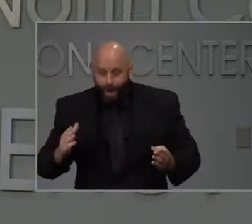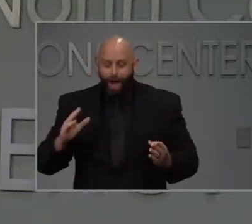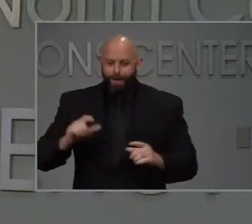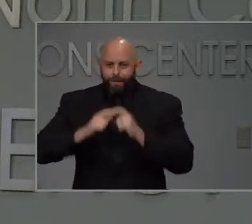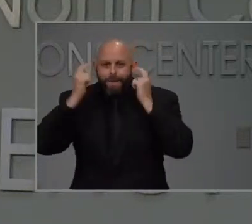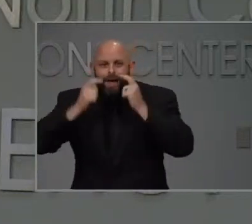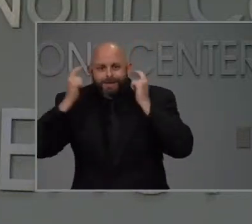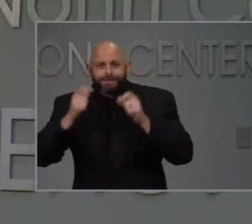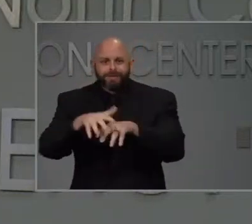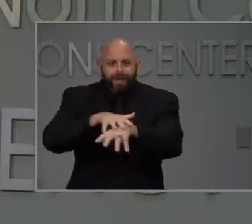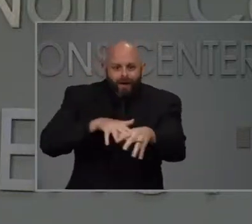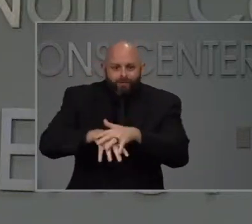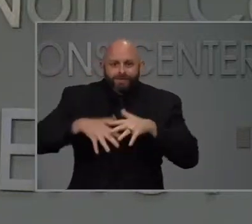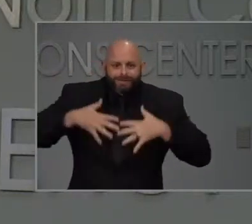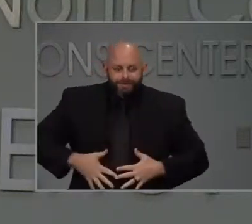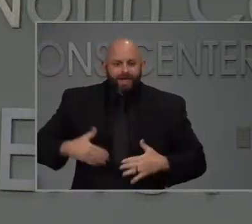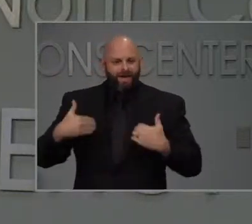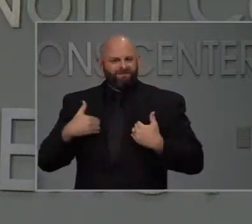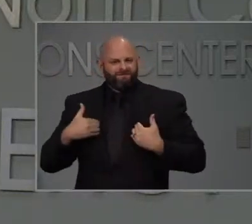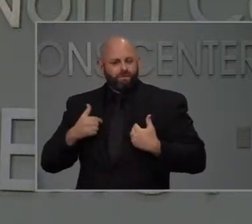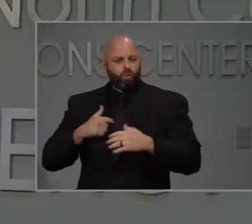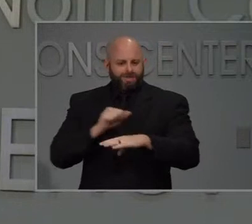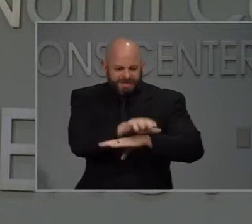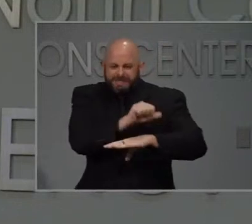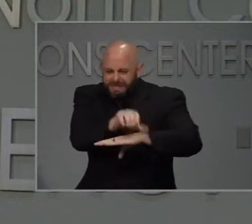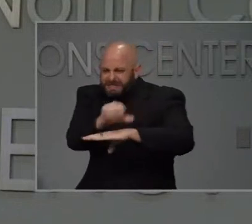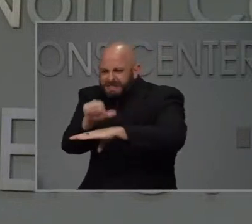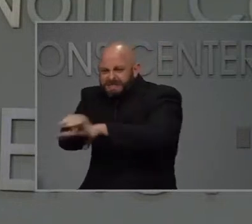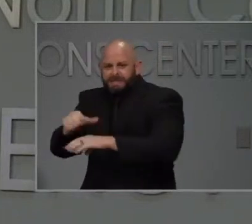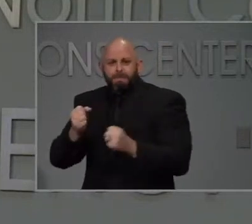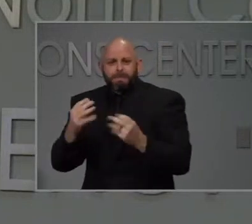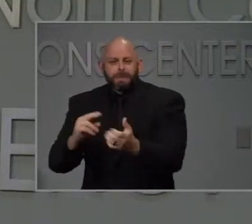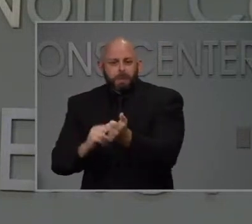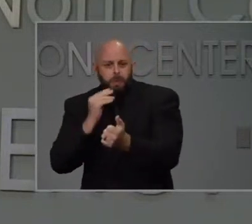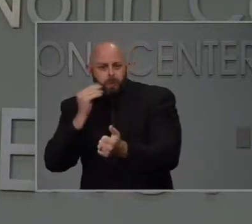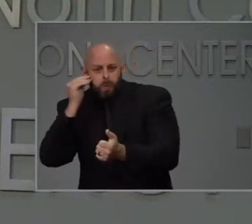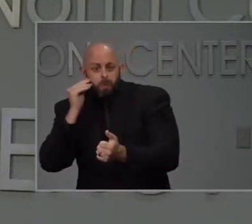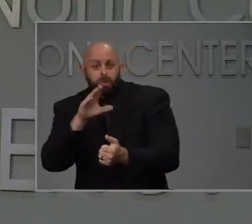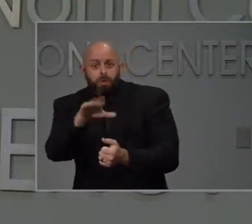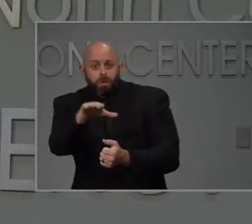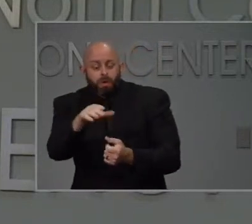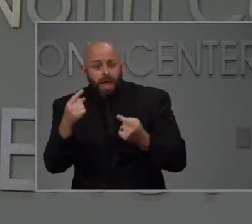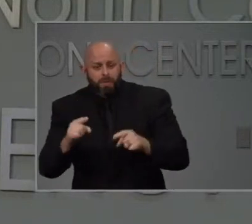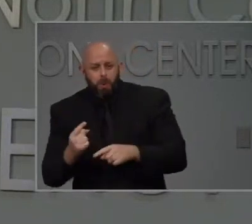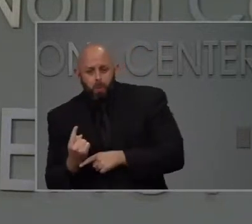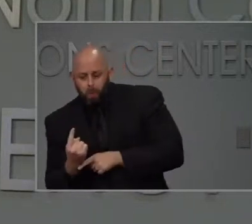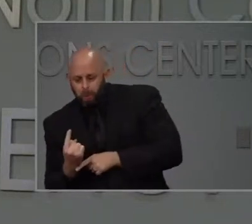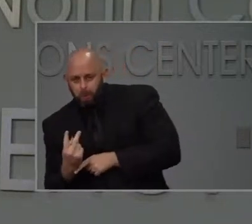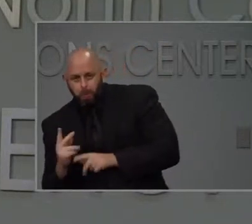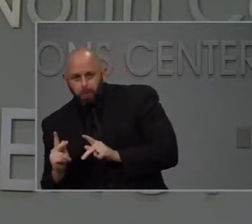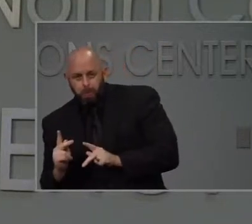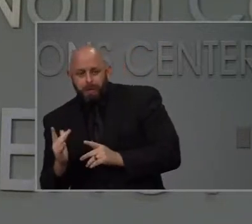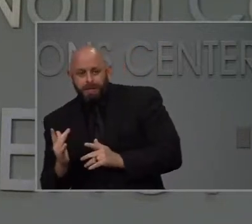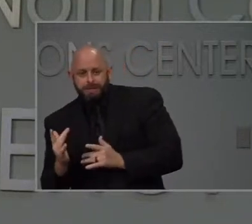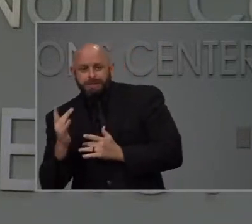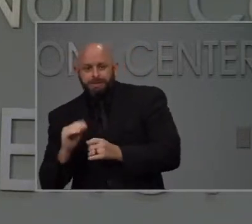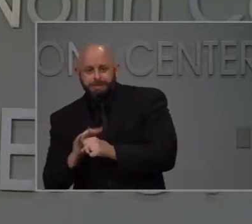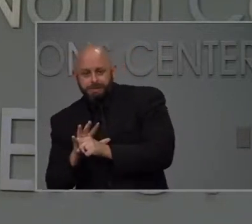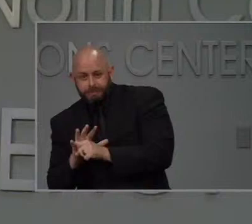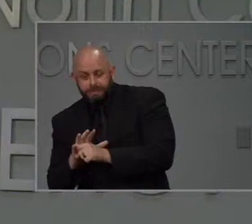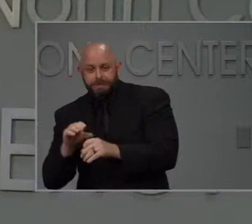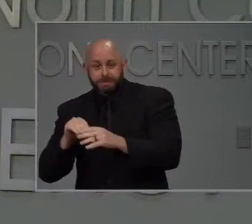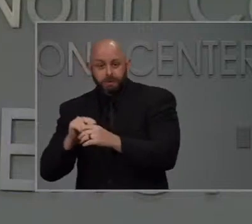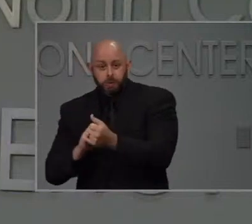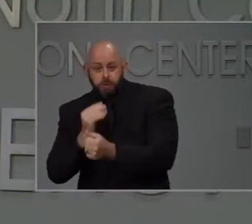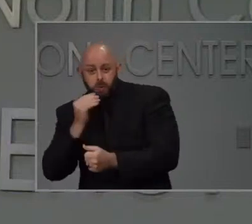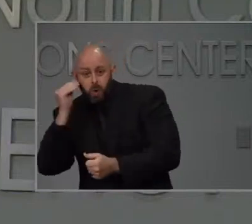is one person or two people who become infected in a long-term care facility, we have teams